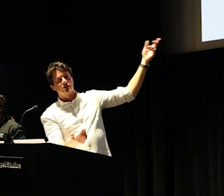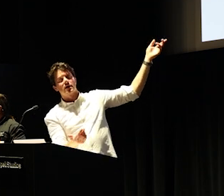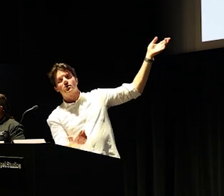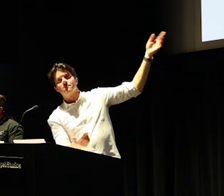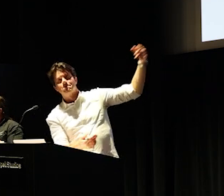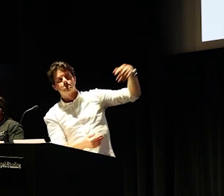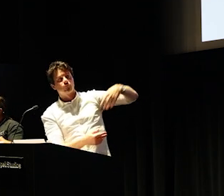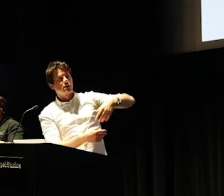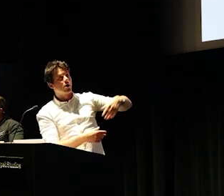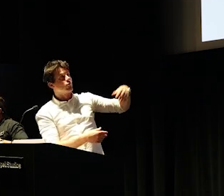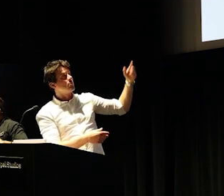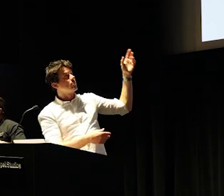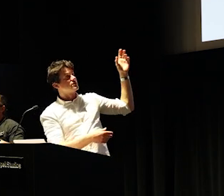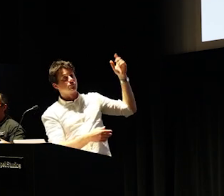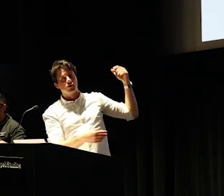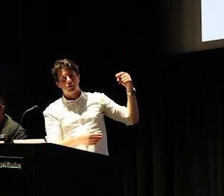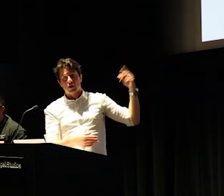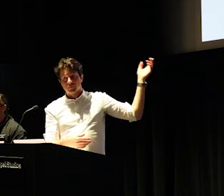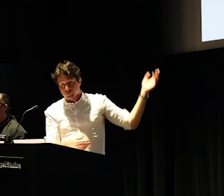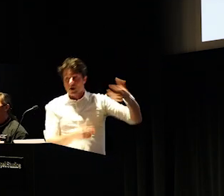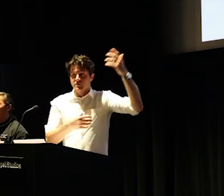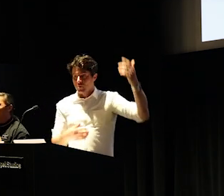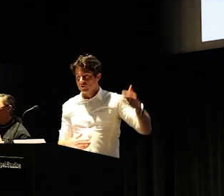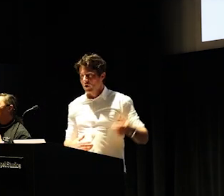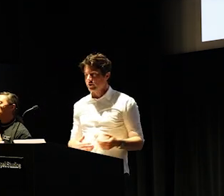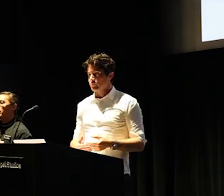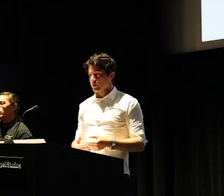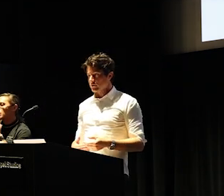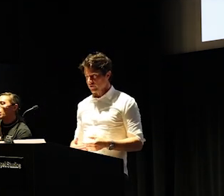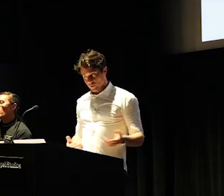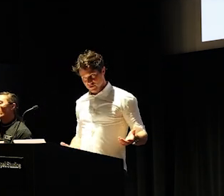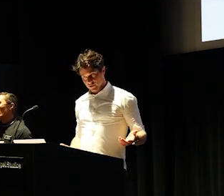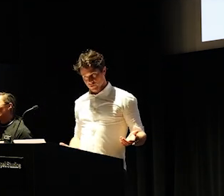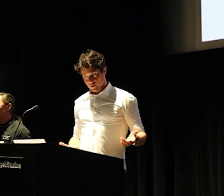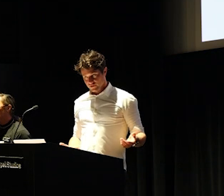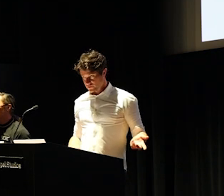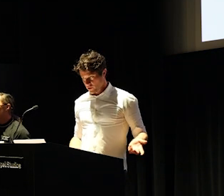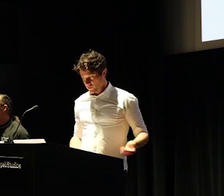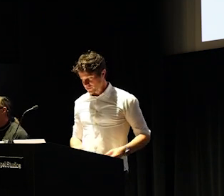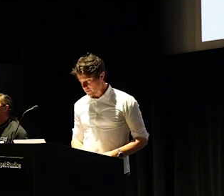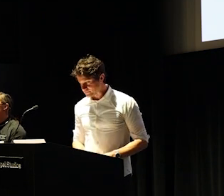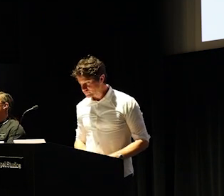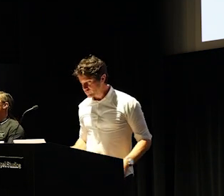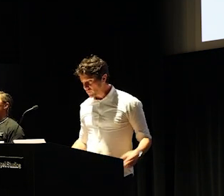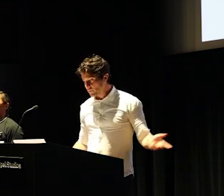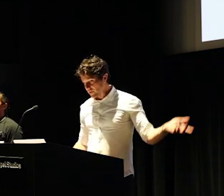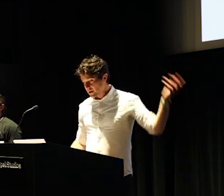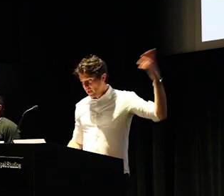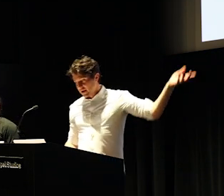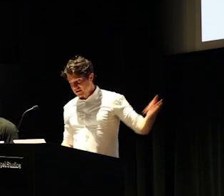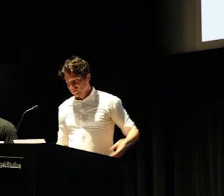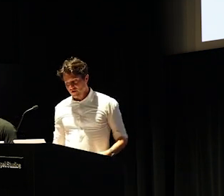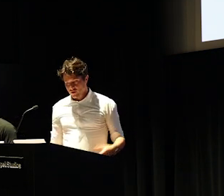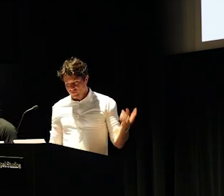don't even think they had their room open. So we're having people drive to the public market. You better give them a reason to go there, because this is a weird restaurant. But